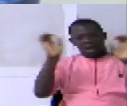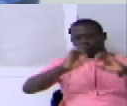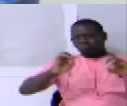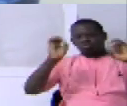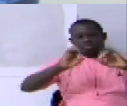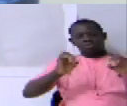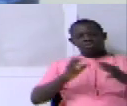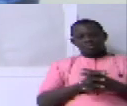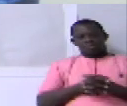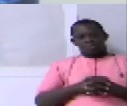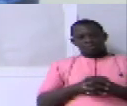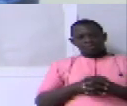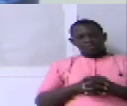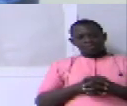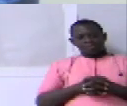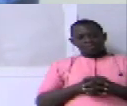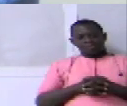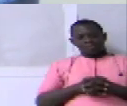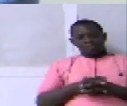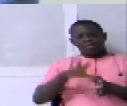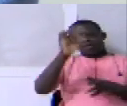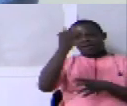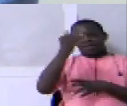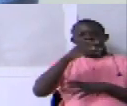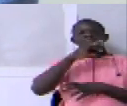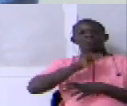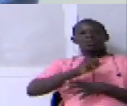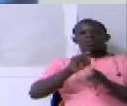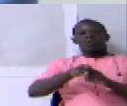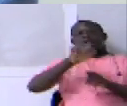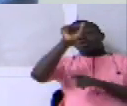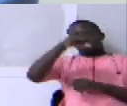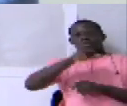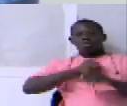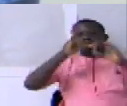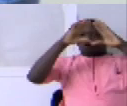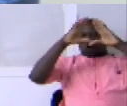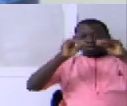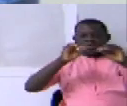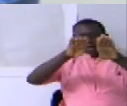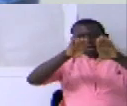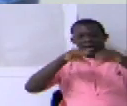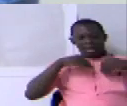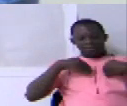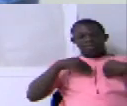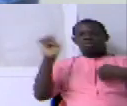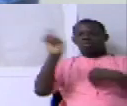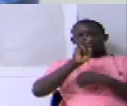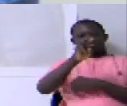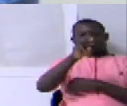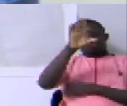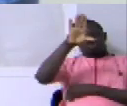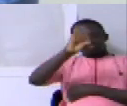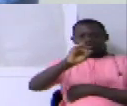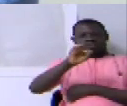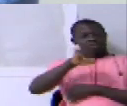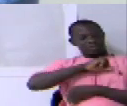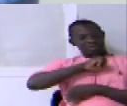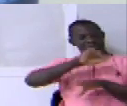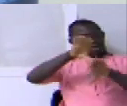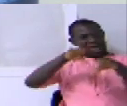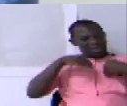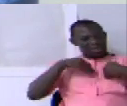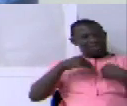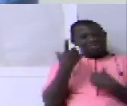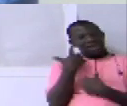Andu manete fanan kulu briyoke. Yes, sir. Your office accepted your conduct. Amunta ila officio yemenke